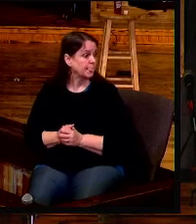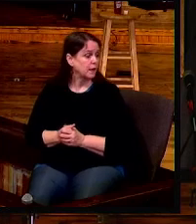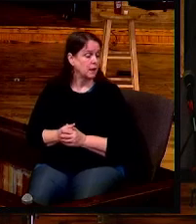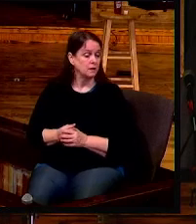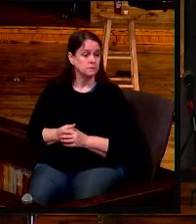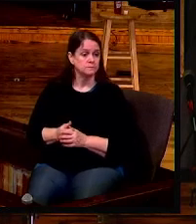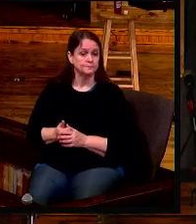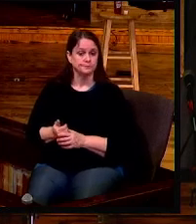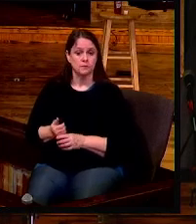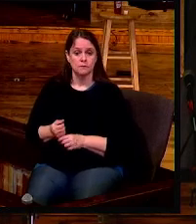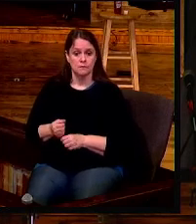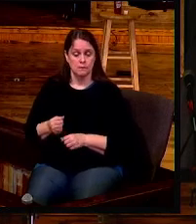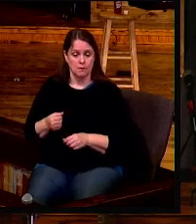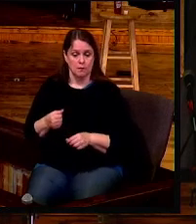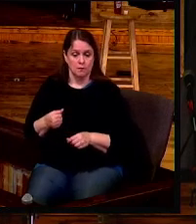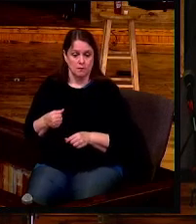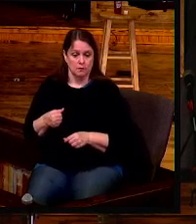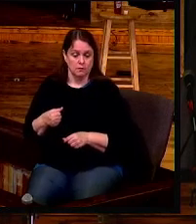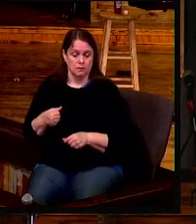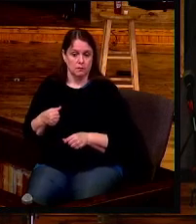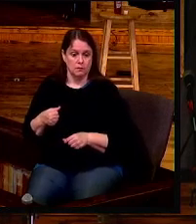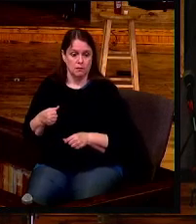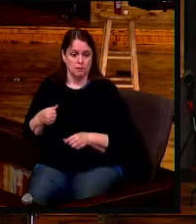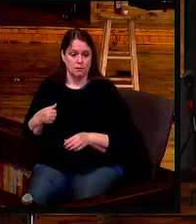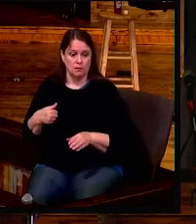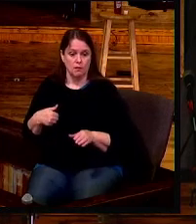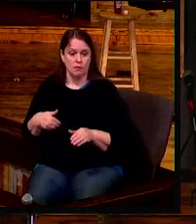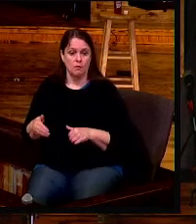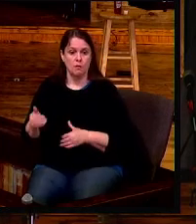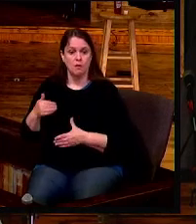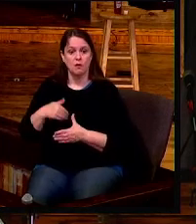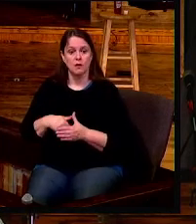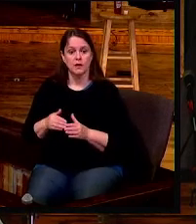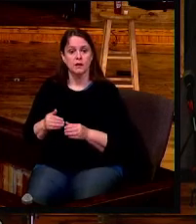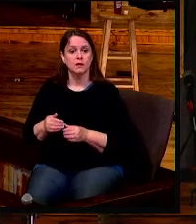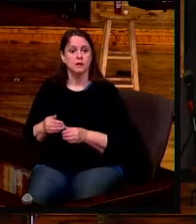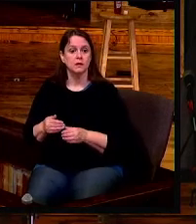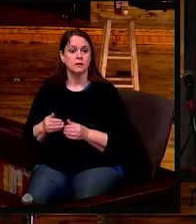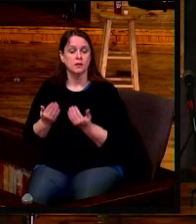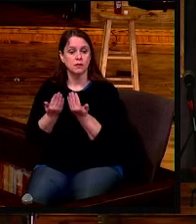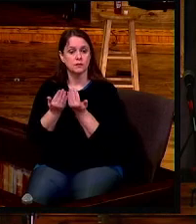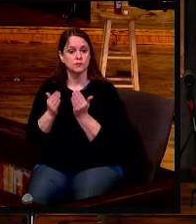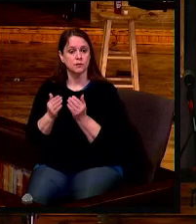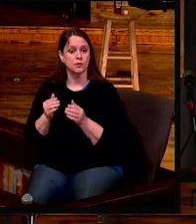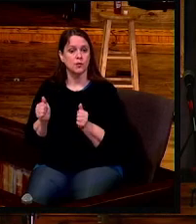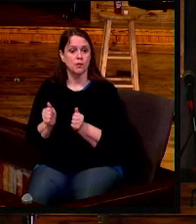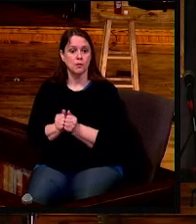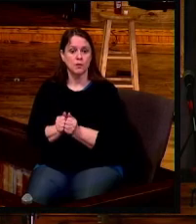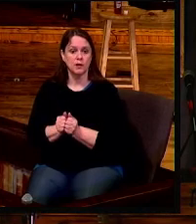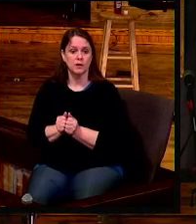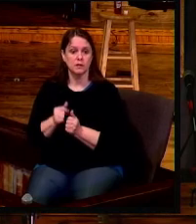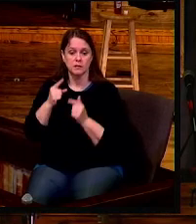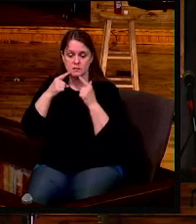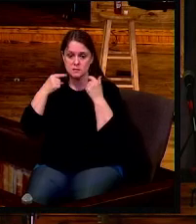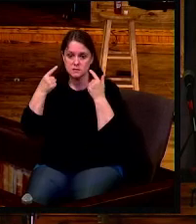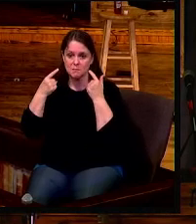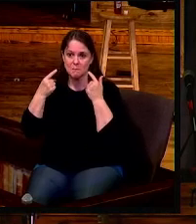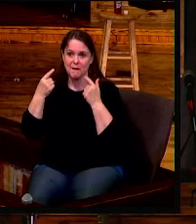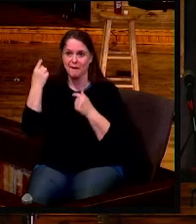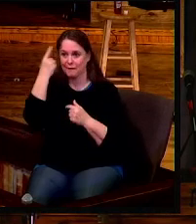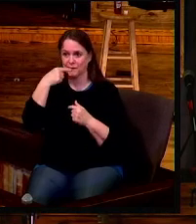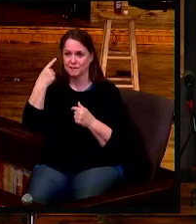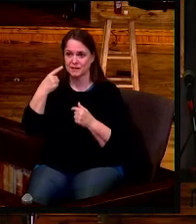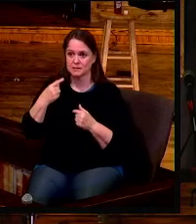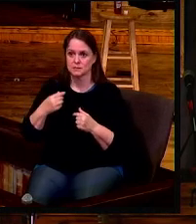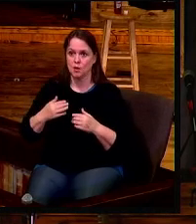not everybody, most people, will walk in the doors with a smile on their face and a joy in their heart, even if it's